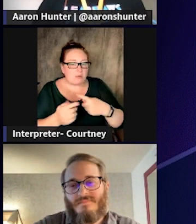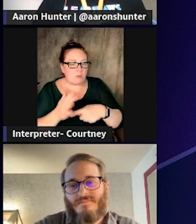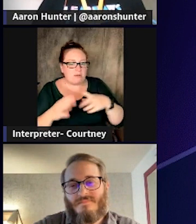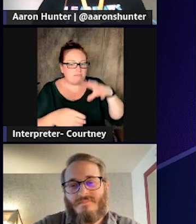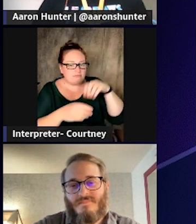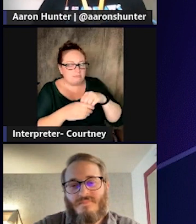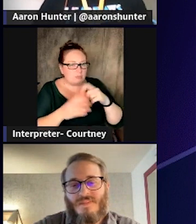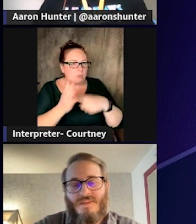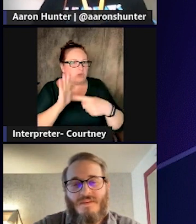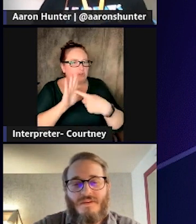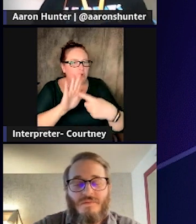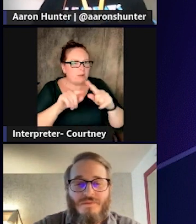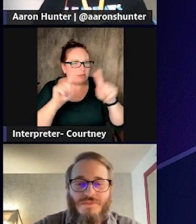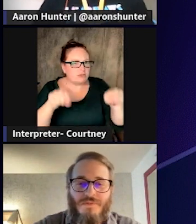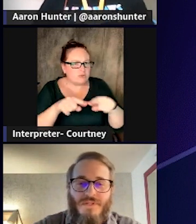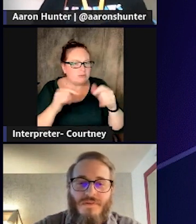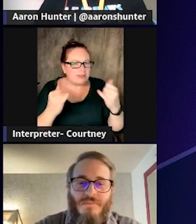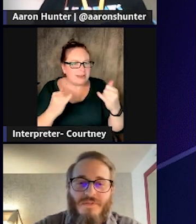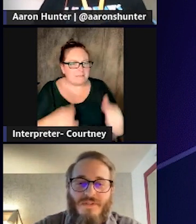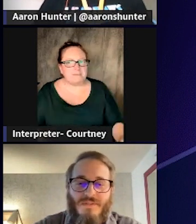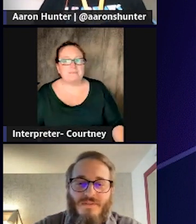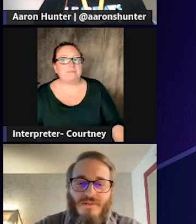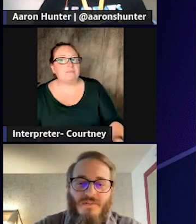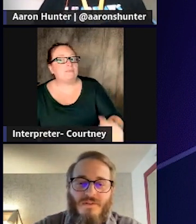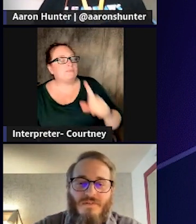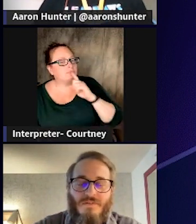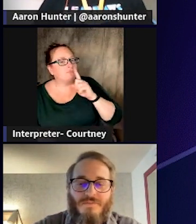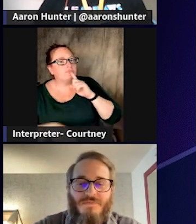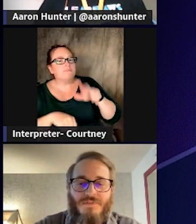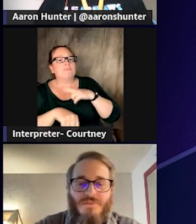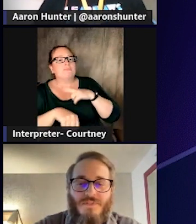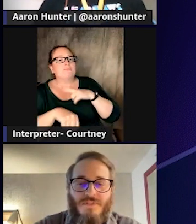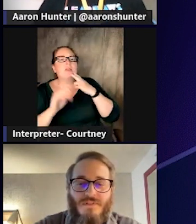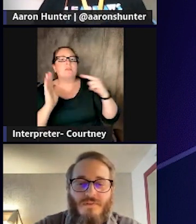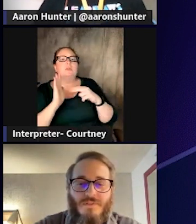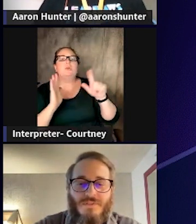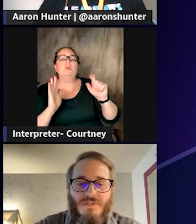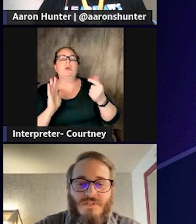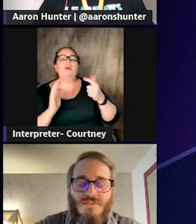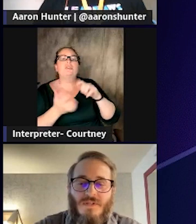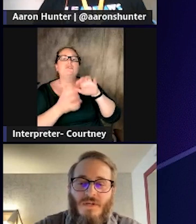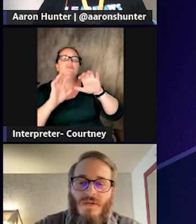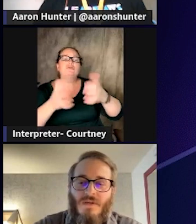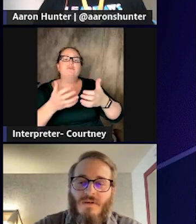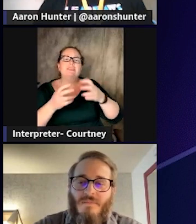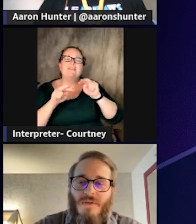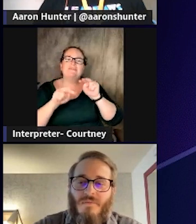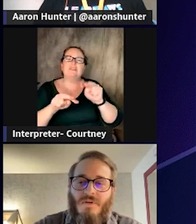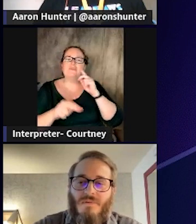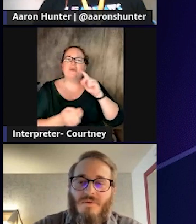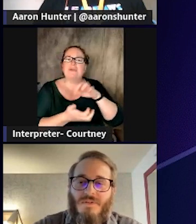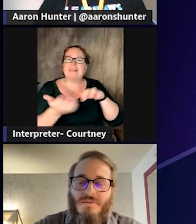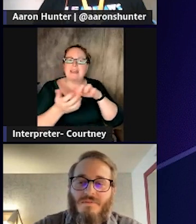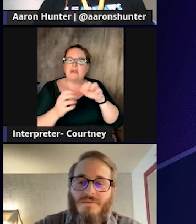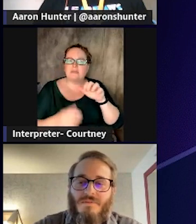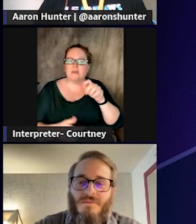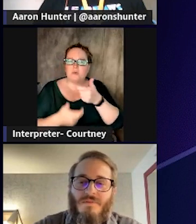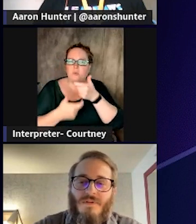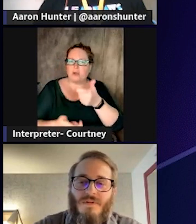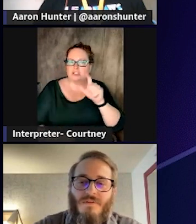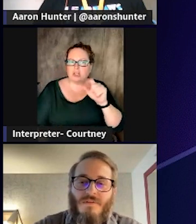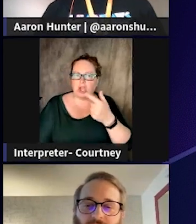the screen right now? Yeah, of course. So right now I'm looking at our log groups view within CloudWatch logs. And I want to walk you